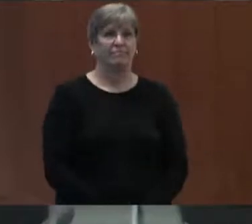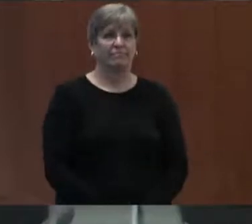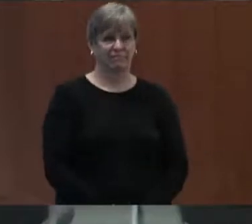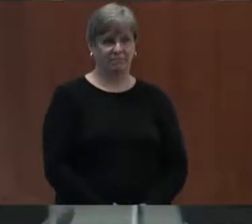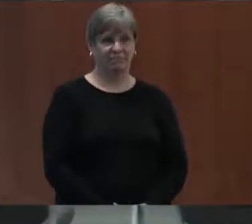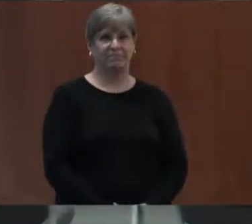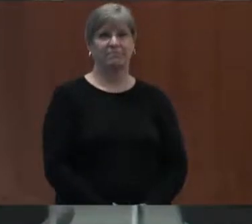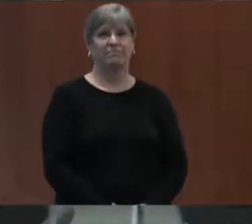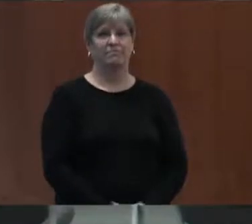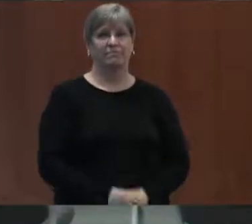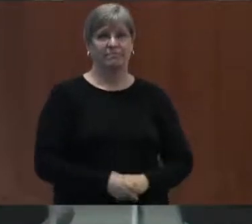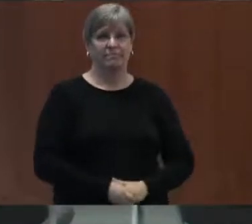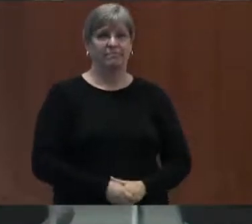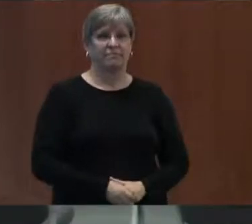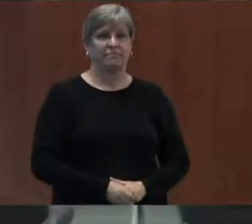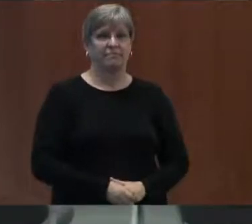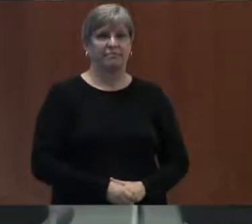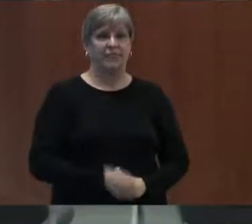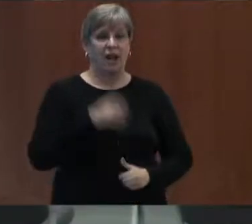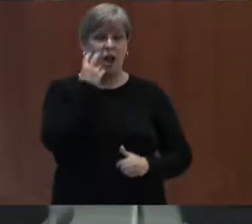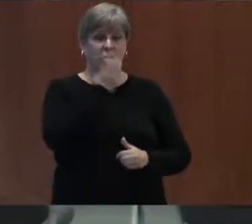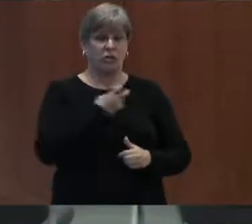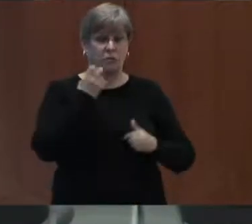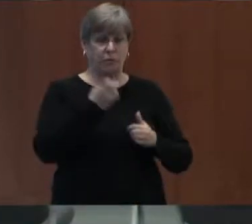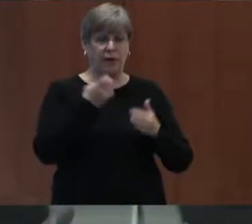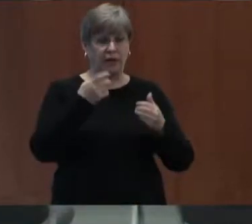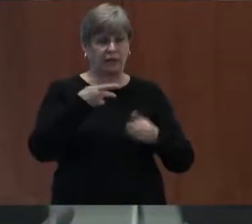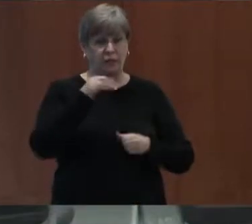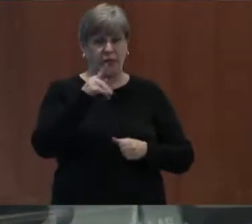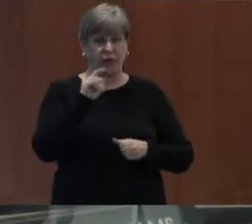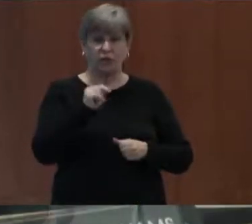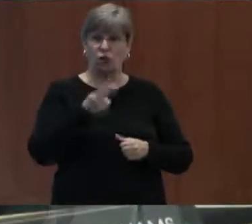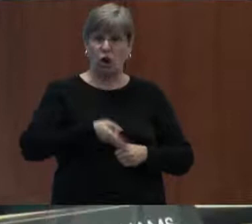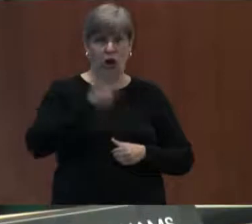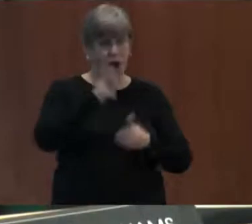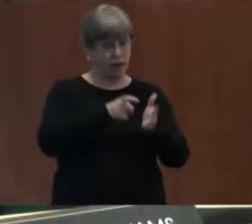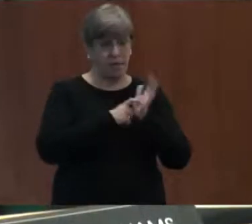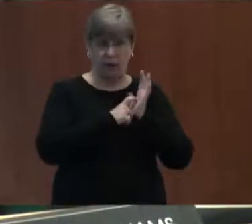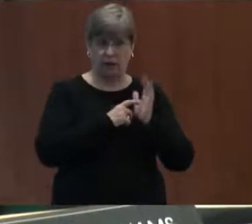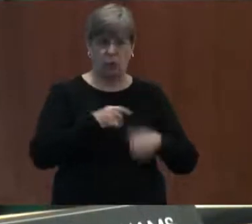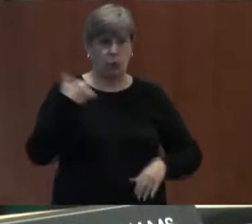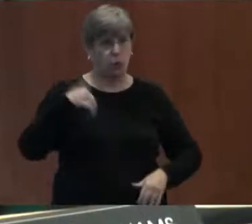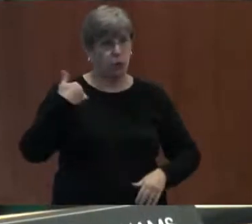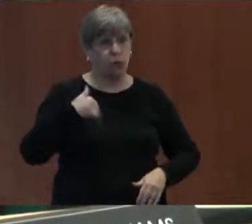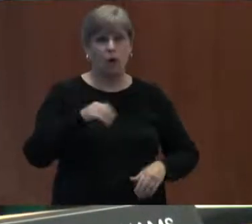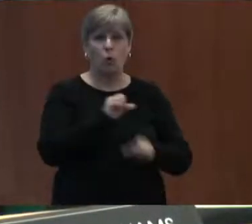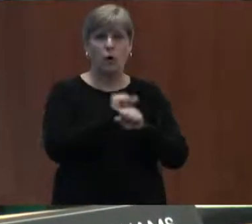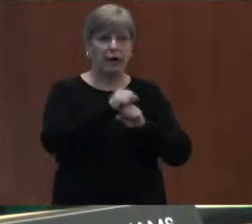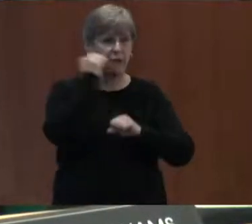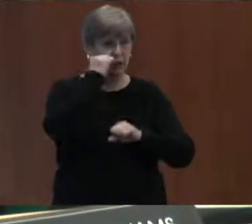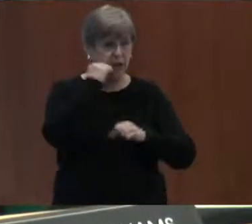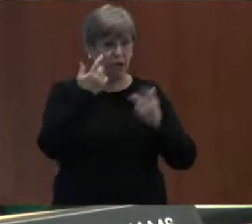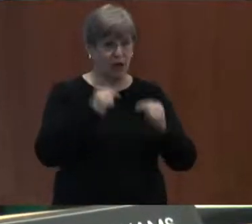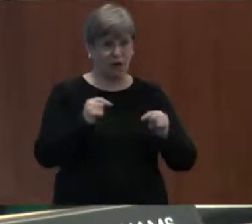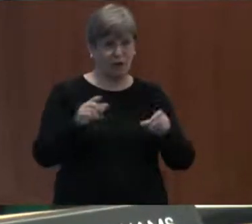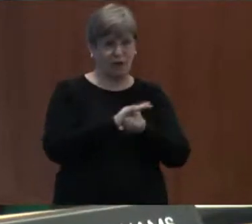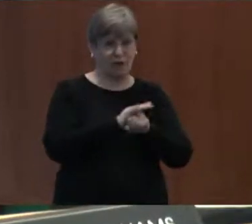Thank you, Dr. Pugh. Our speech pathologists are in high demand. We're working daily to try to fill our current roles, and we're also going to try